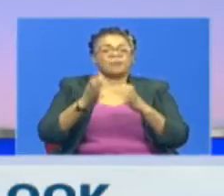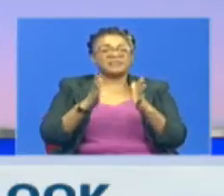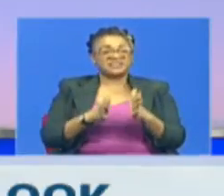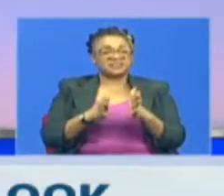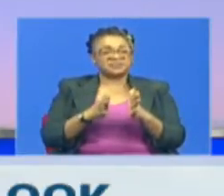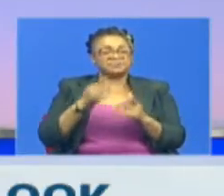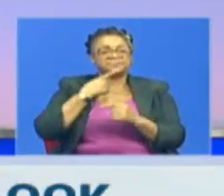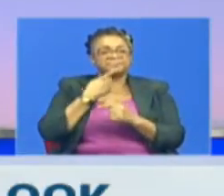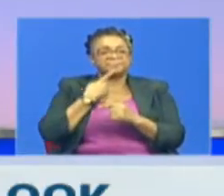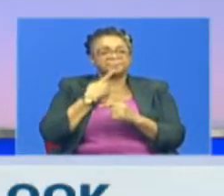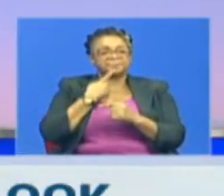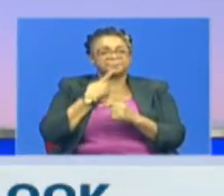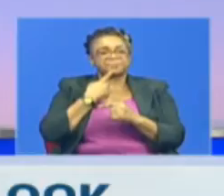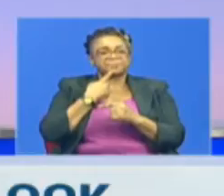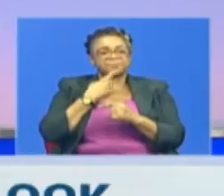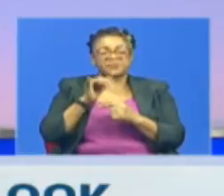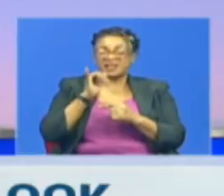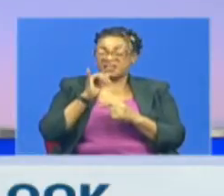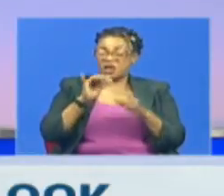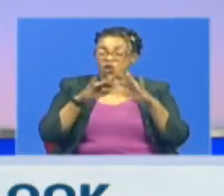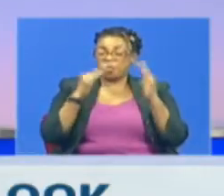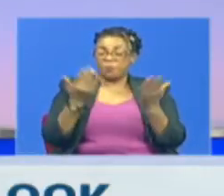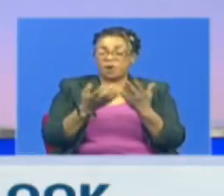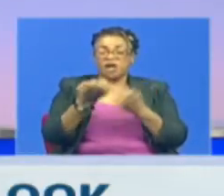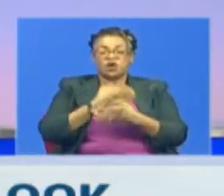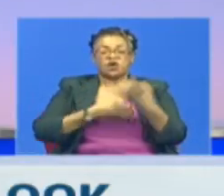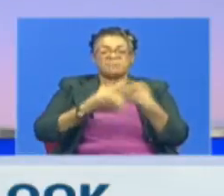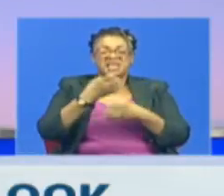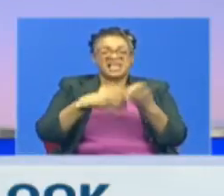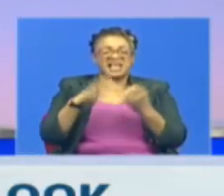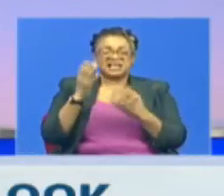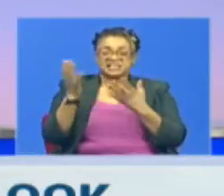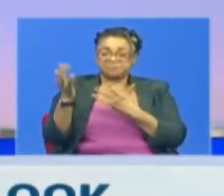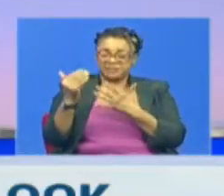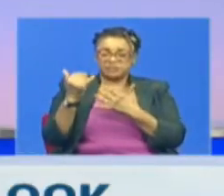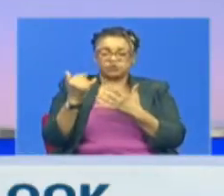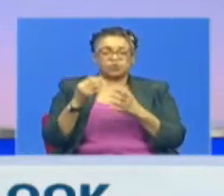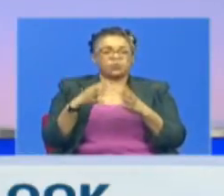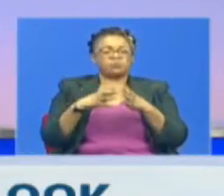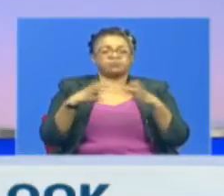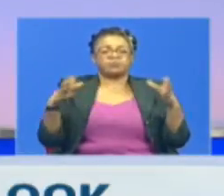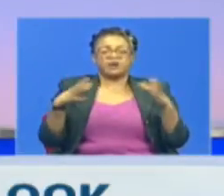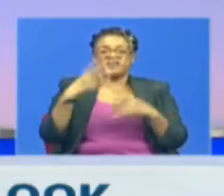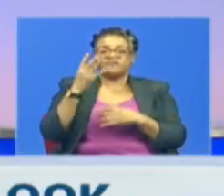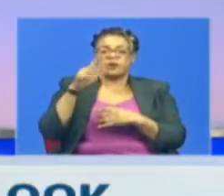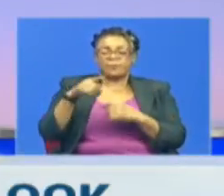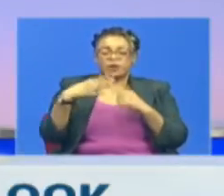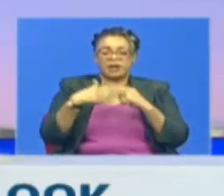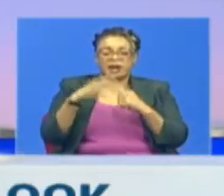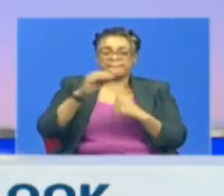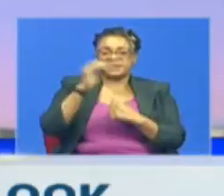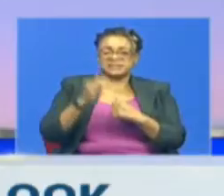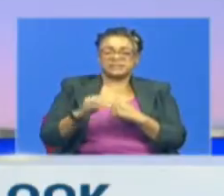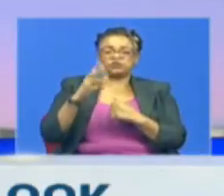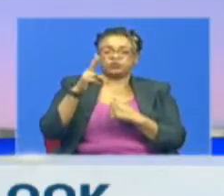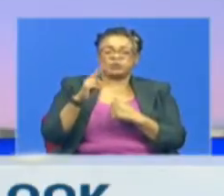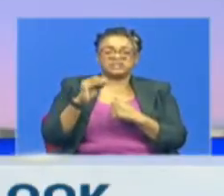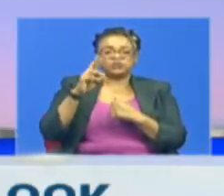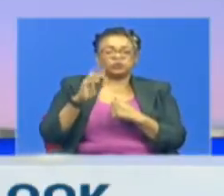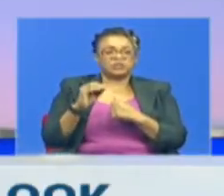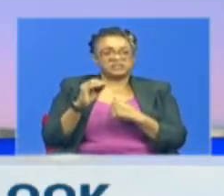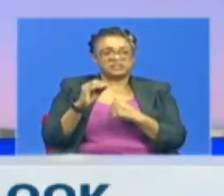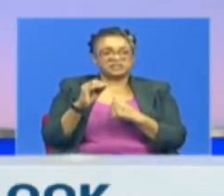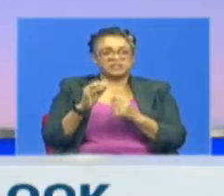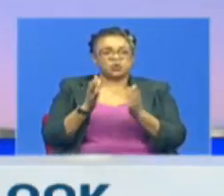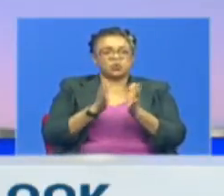said the global economy is expected to contract by 4.9% in 2020, with estimated